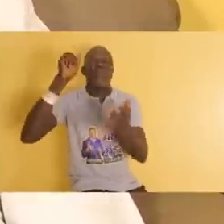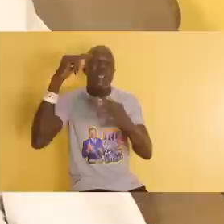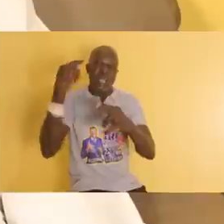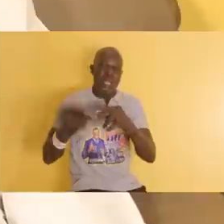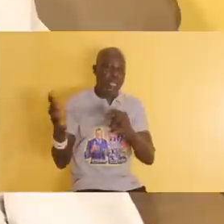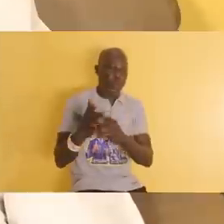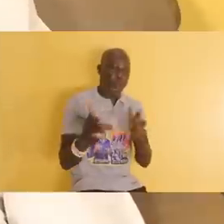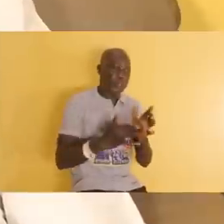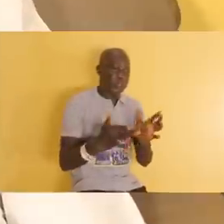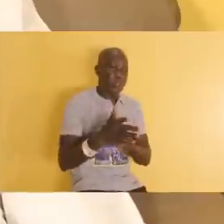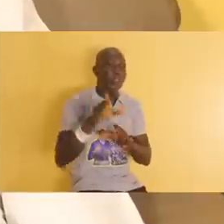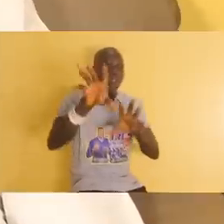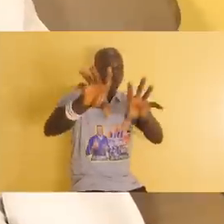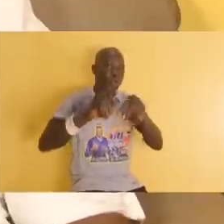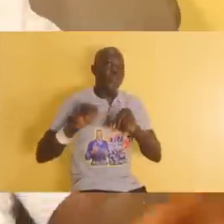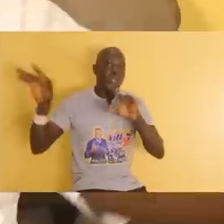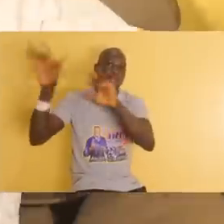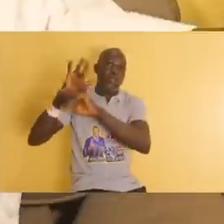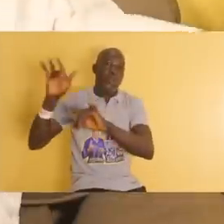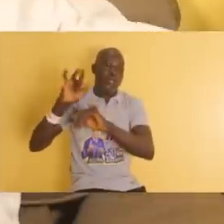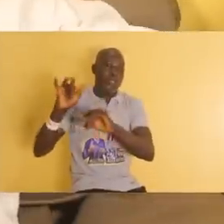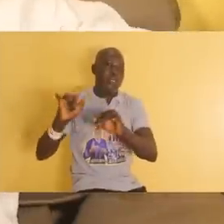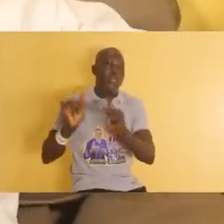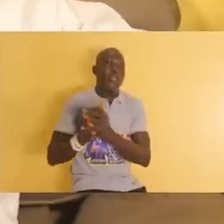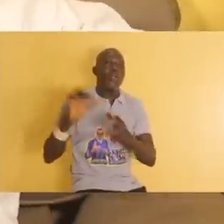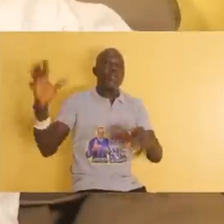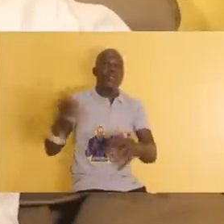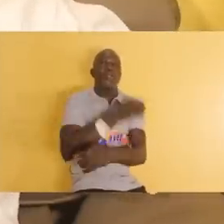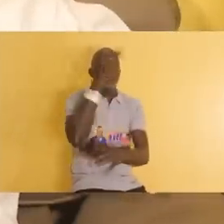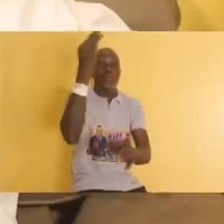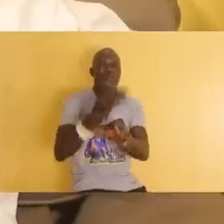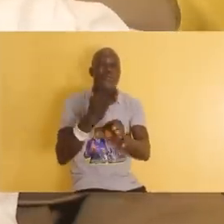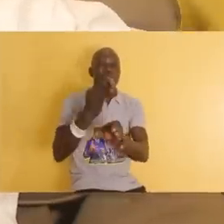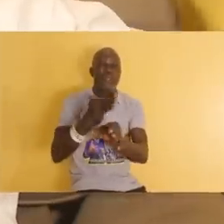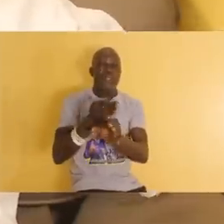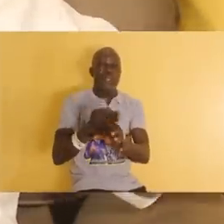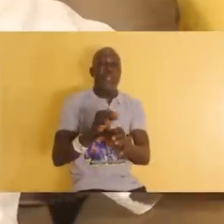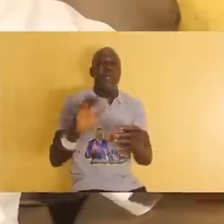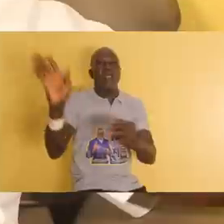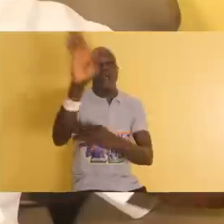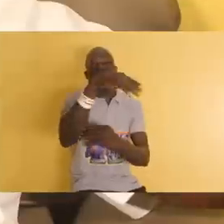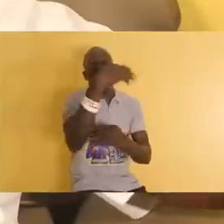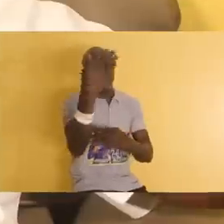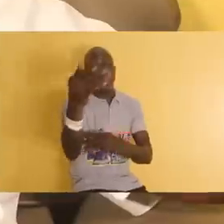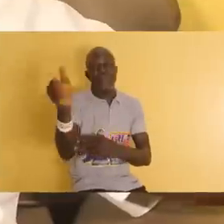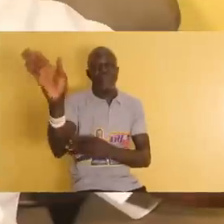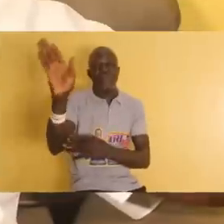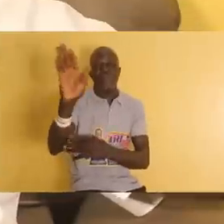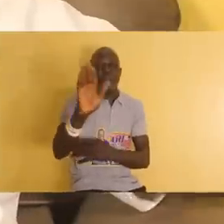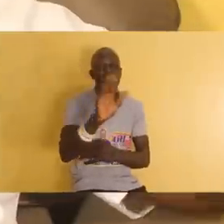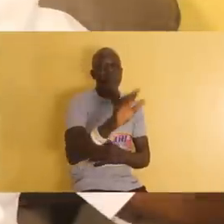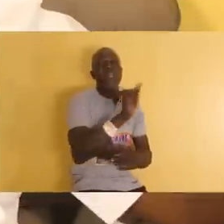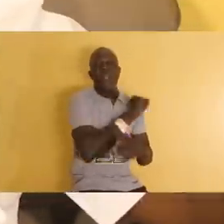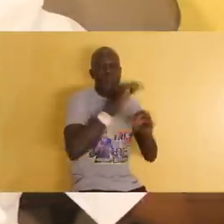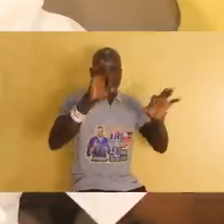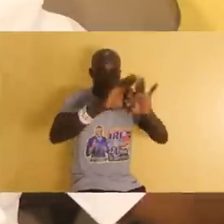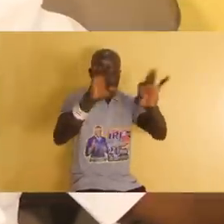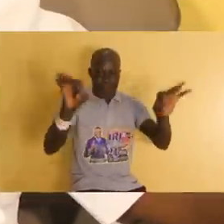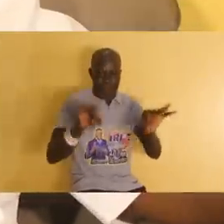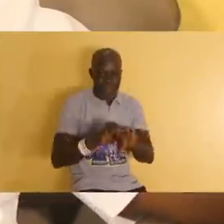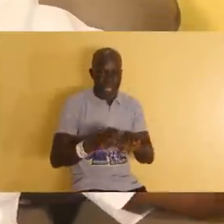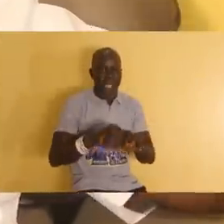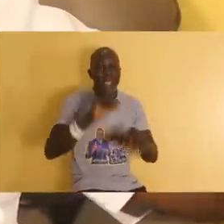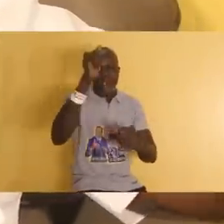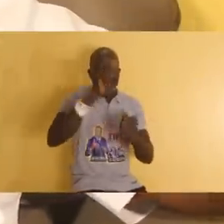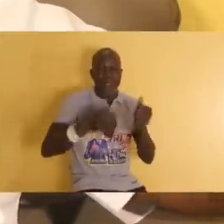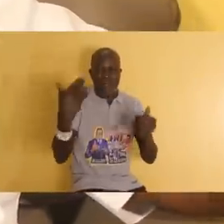hope. Jesus. In the name of Jesus. Wari, I know your promise. Here is your symbol of faith. At the flag here. And your flag. At 5 years, your file, at